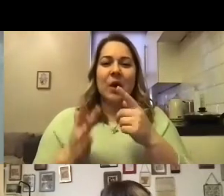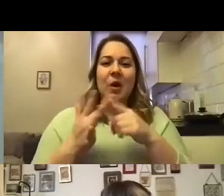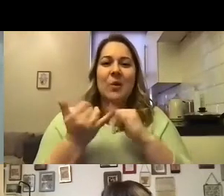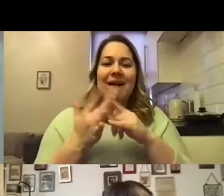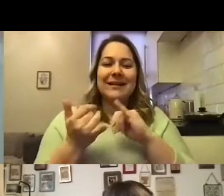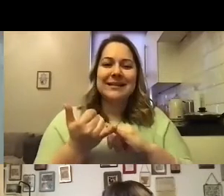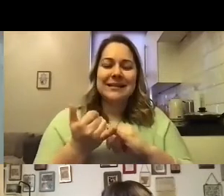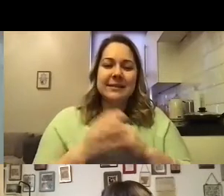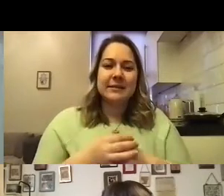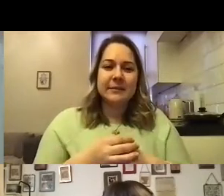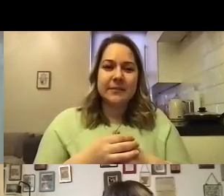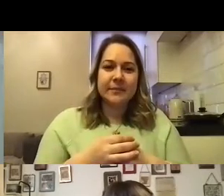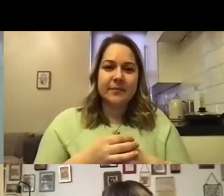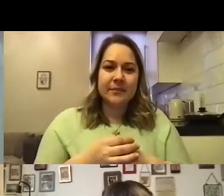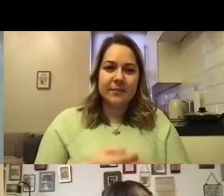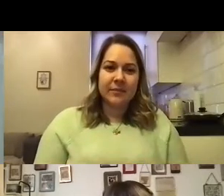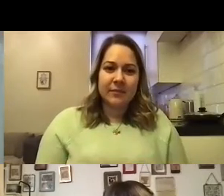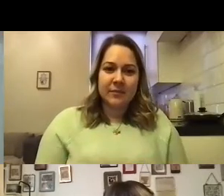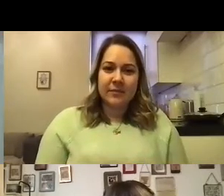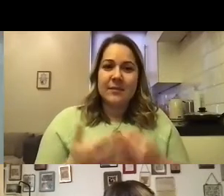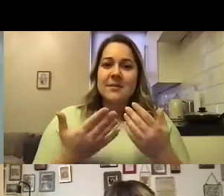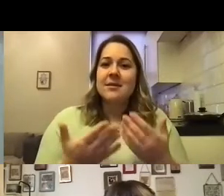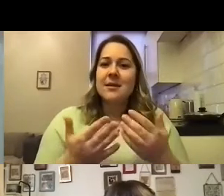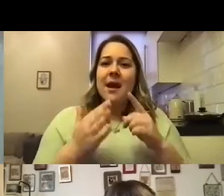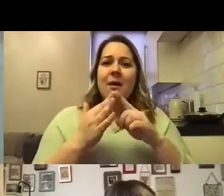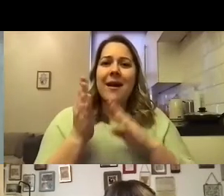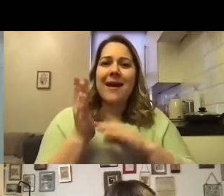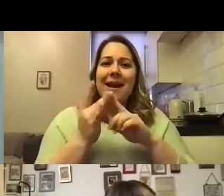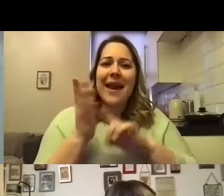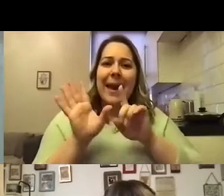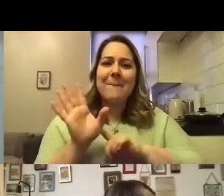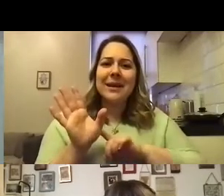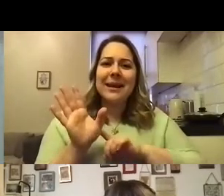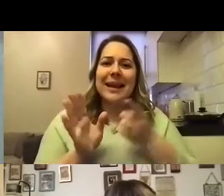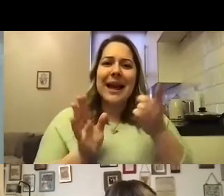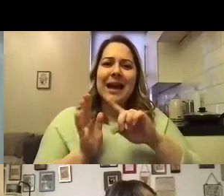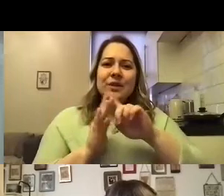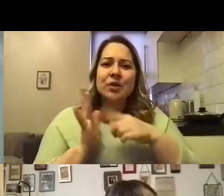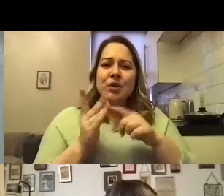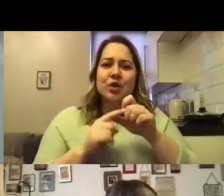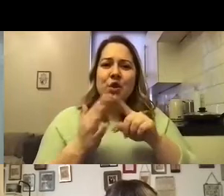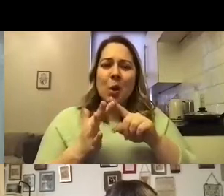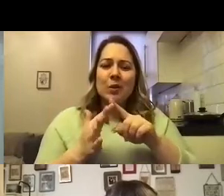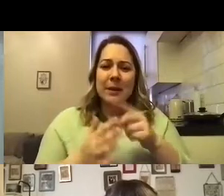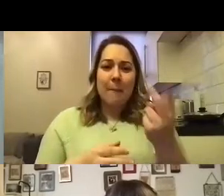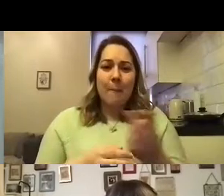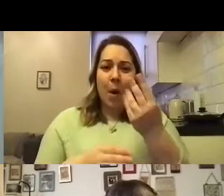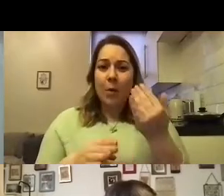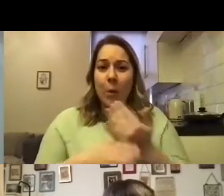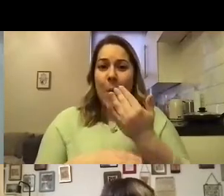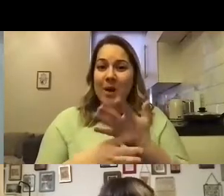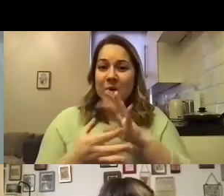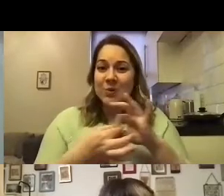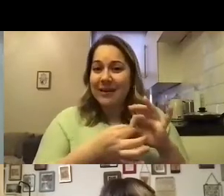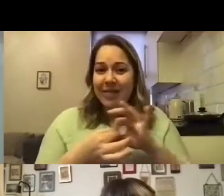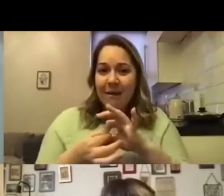Next, let's go to Emily and Jodie, who were working together on this project. I will let you fight to